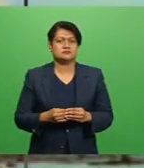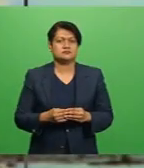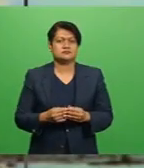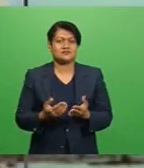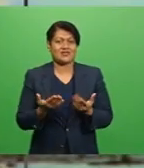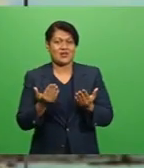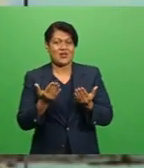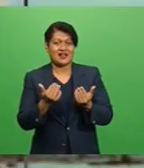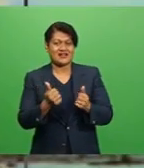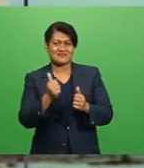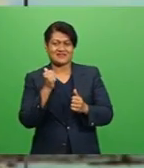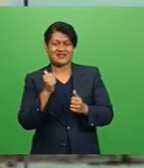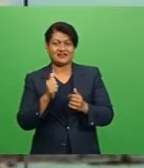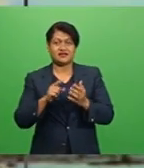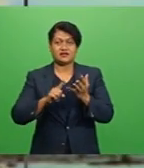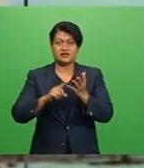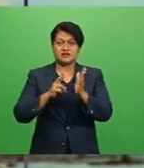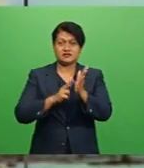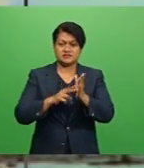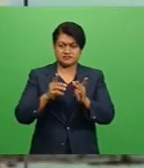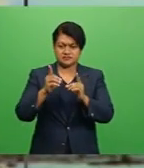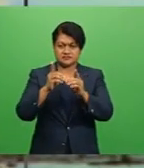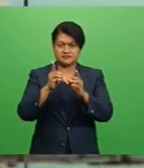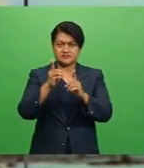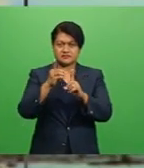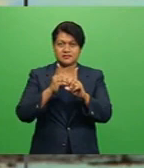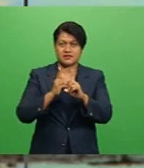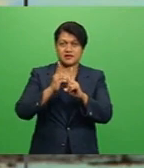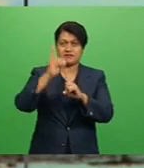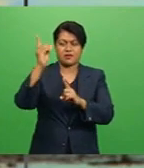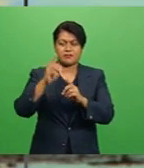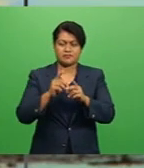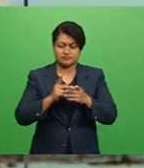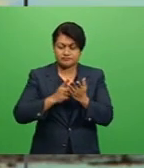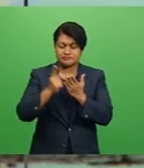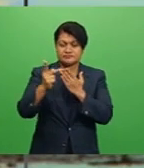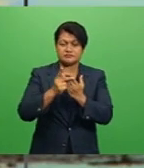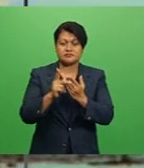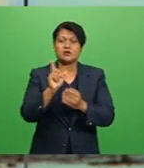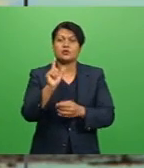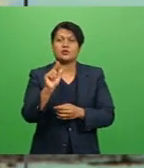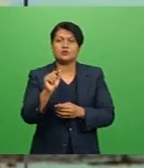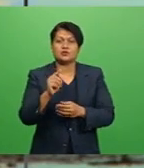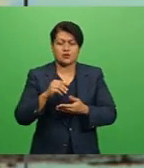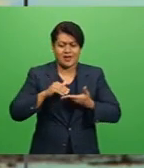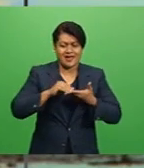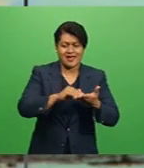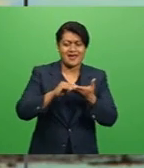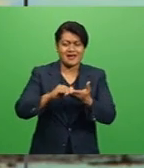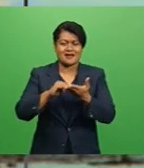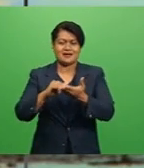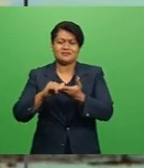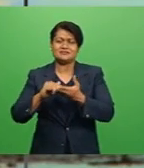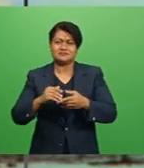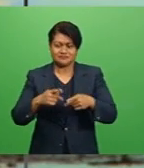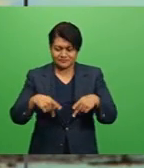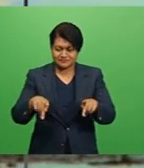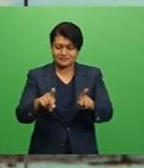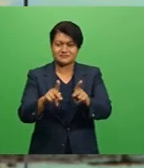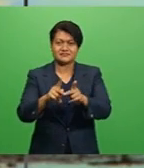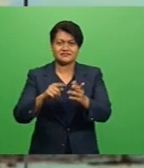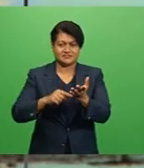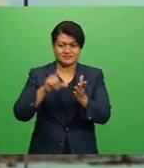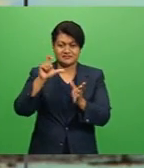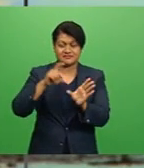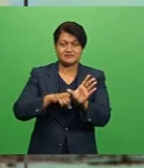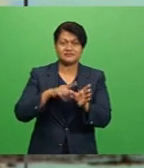Welcome back. The United Nations Development Programme is helping reach out to communities severely affected by TC Yasa. The UN is covering